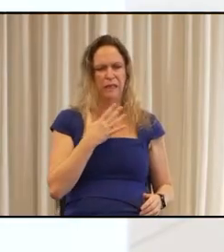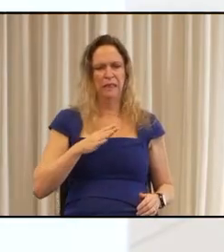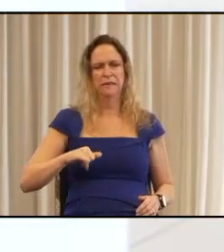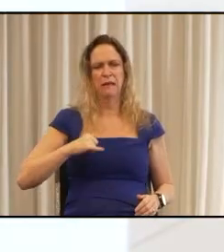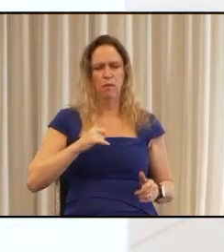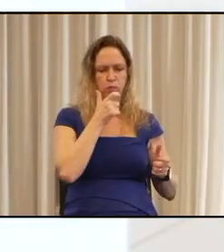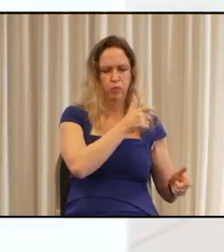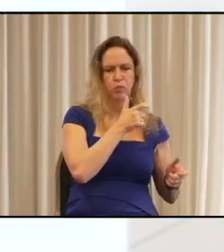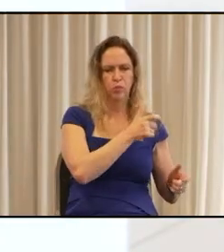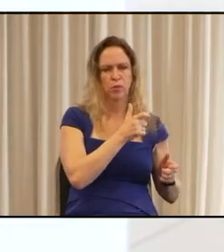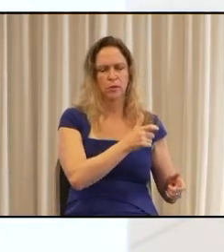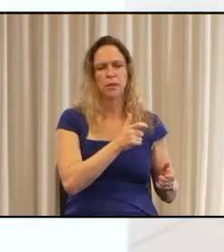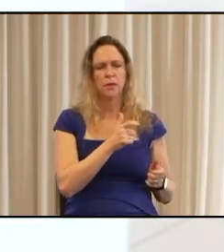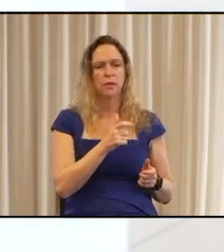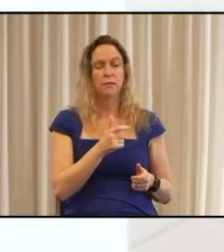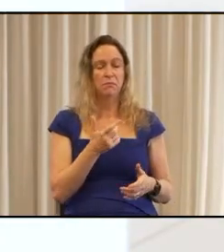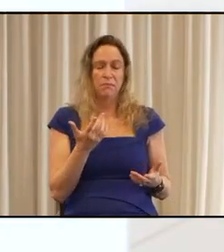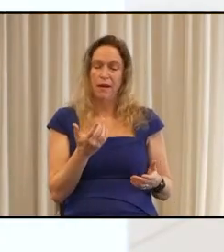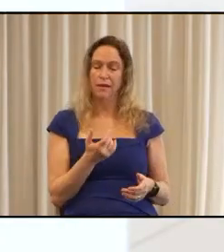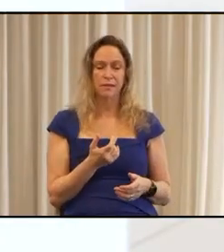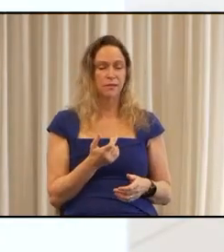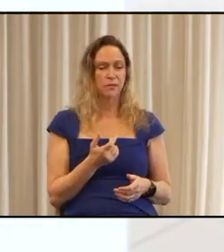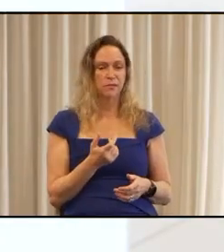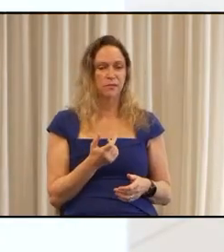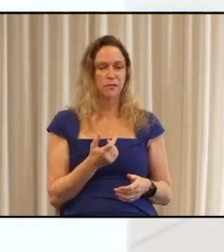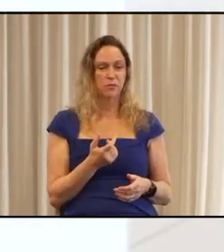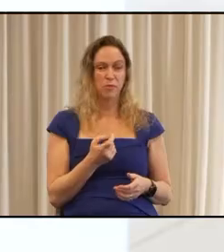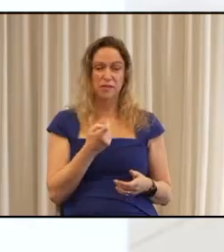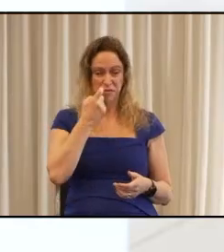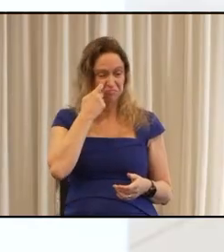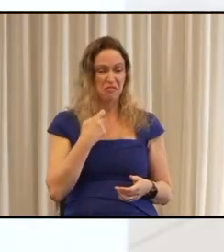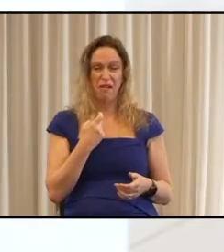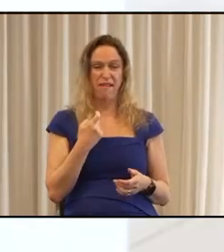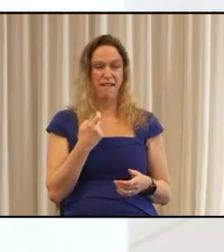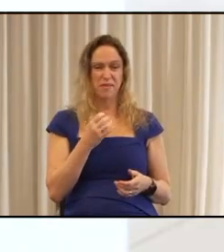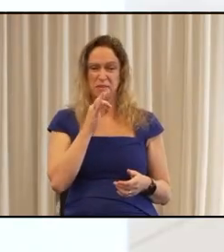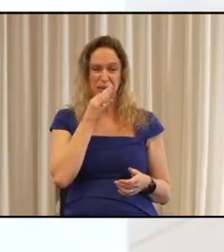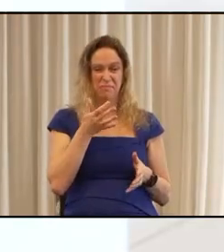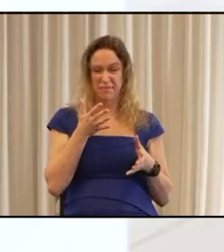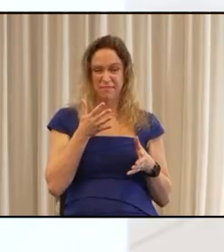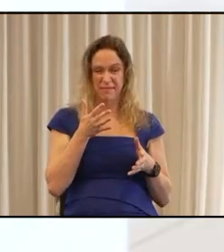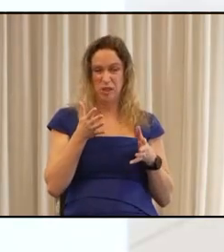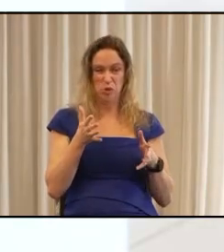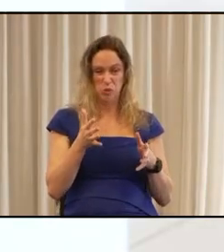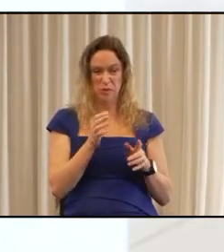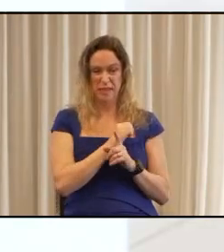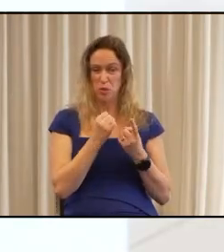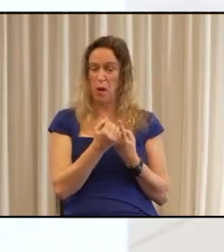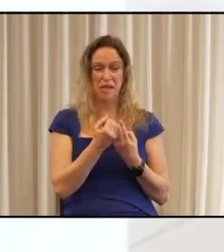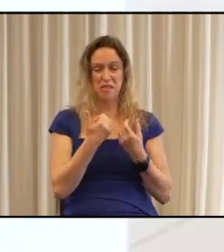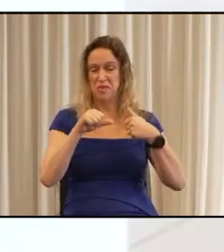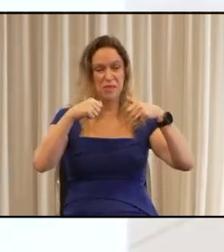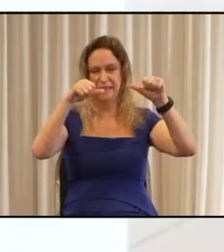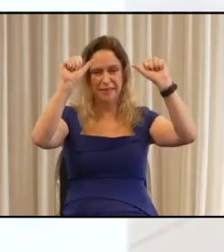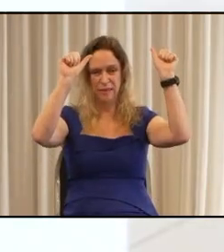happened because in a sense we took a chance on an unusual set of circumstances, and it paid off, and it led